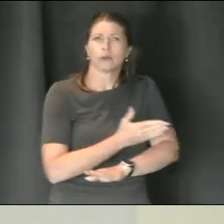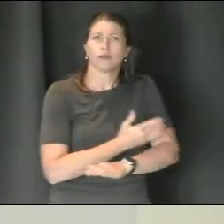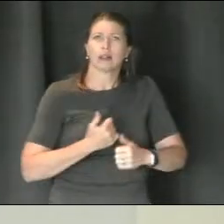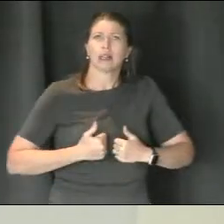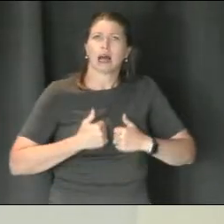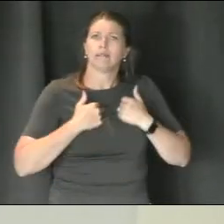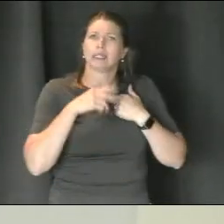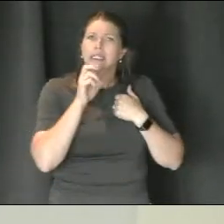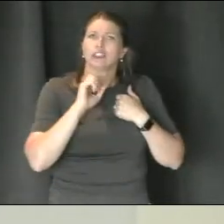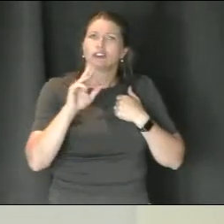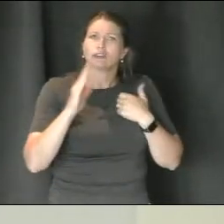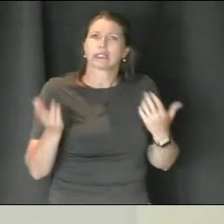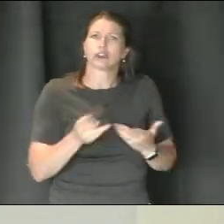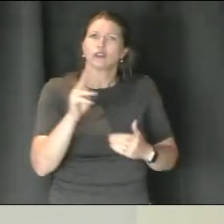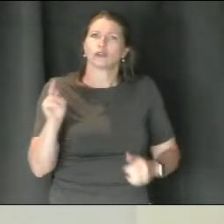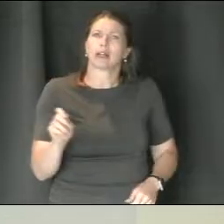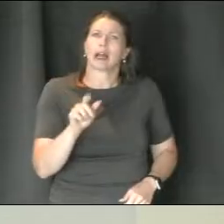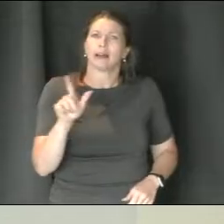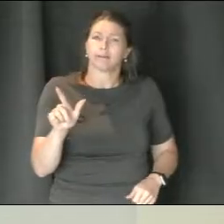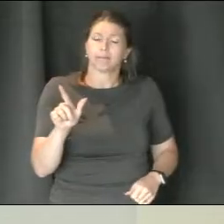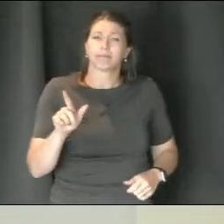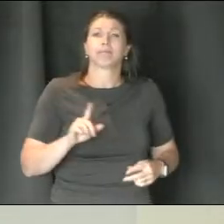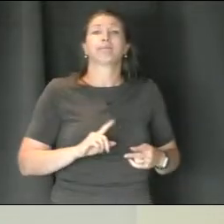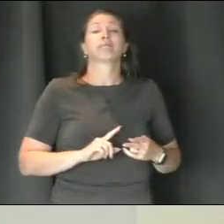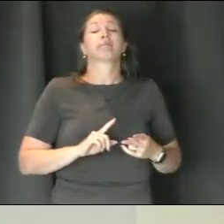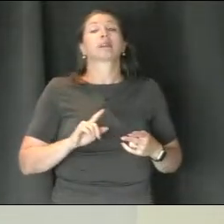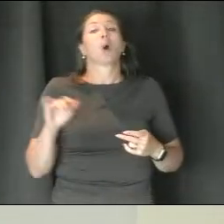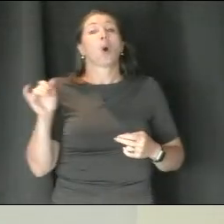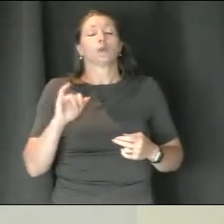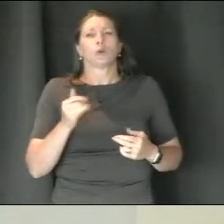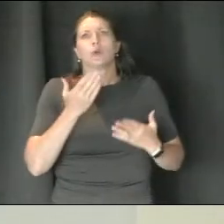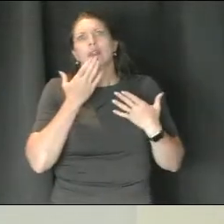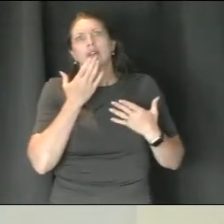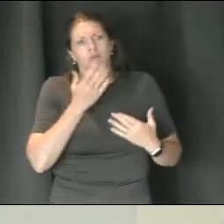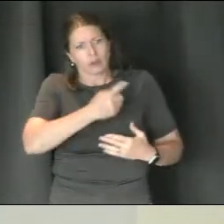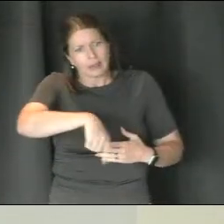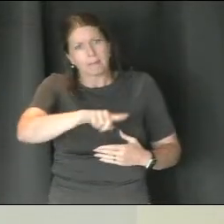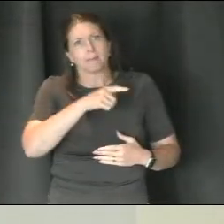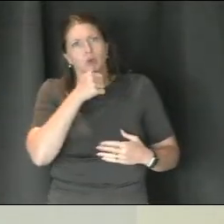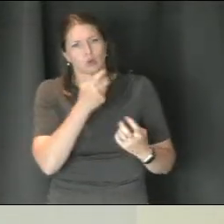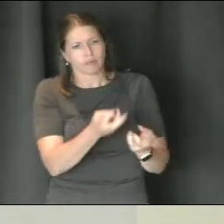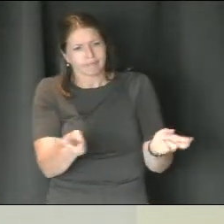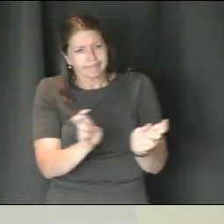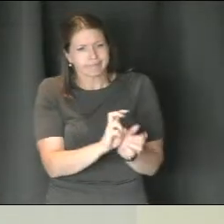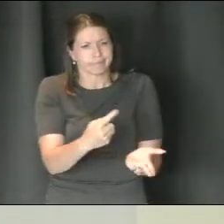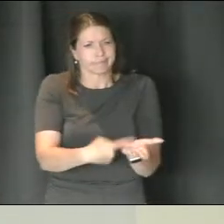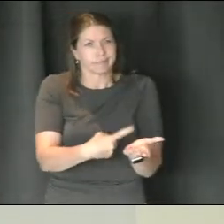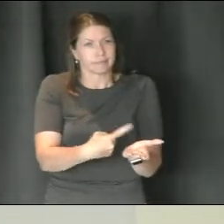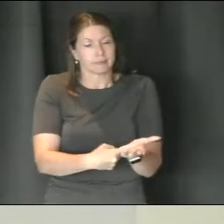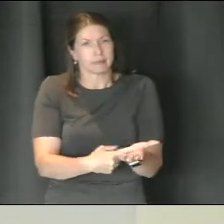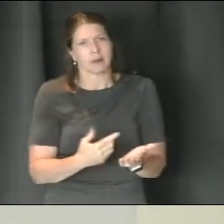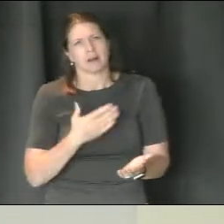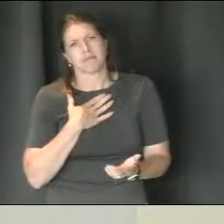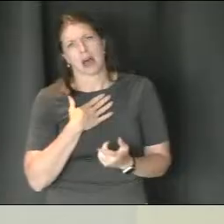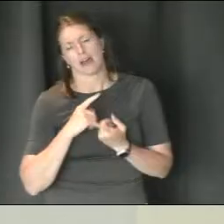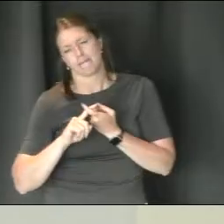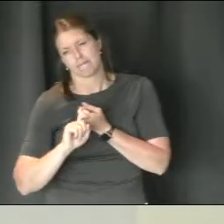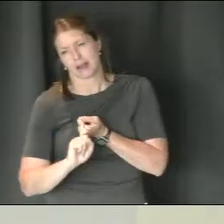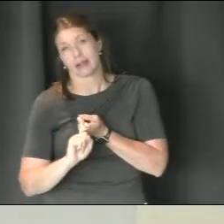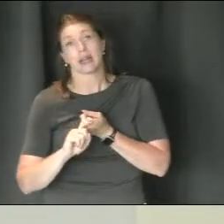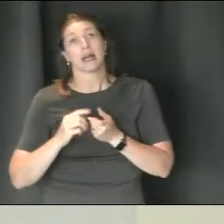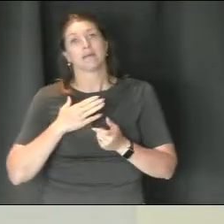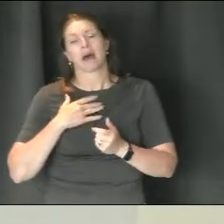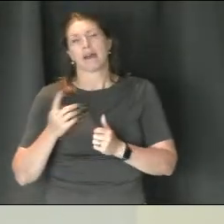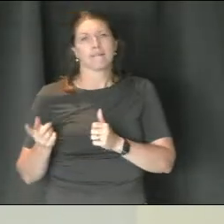Labrador. Also the people who have been there to support me, like my friend and first VP